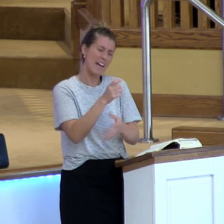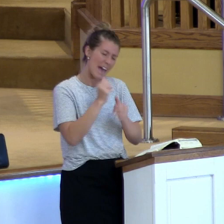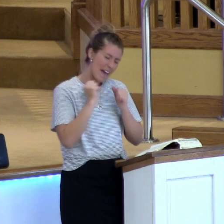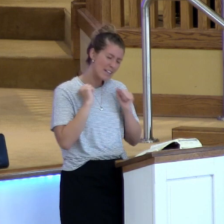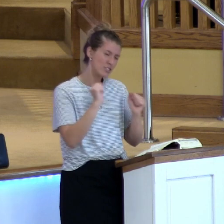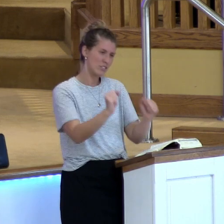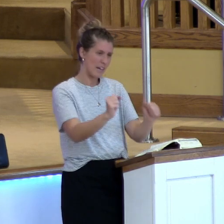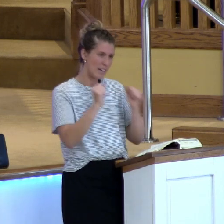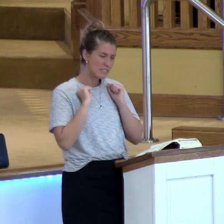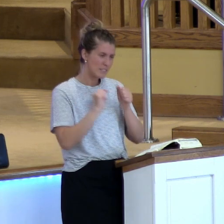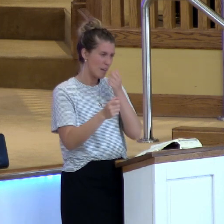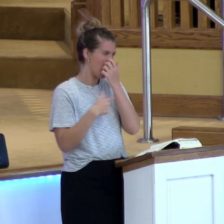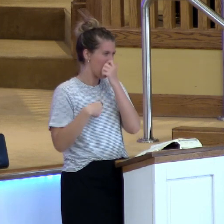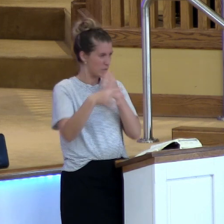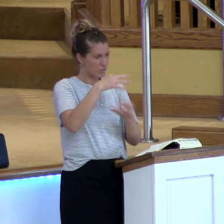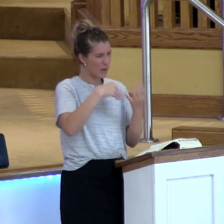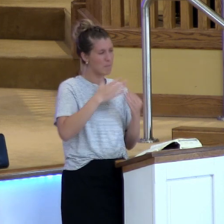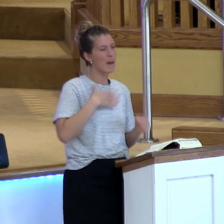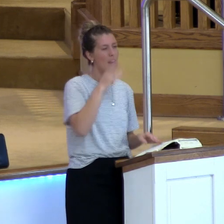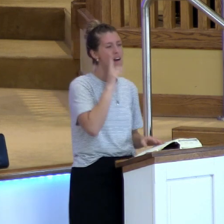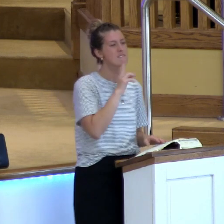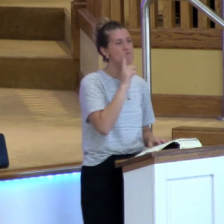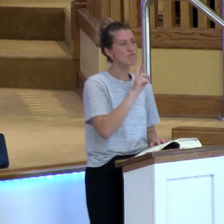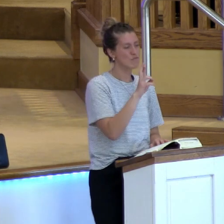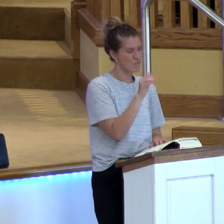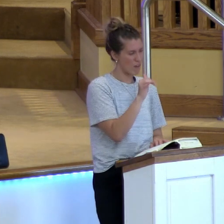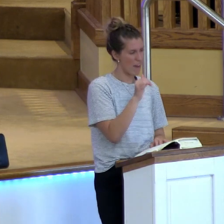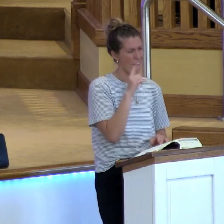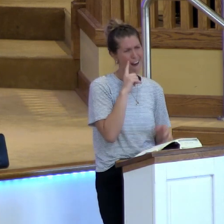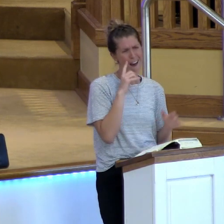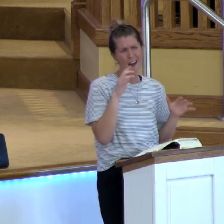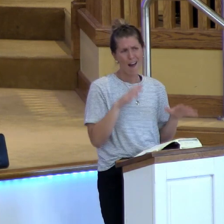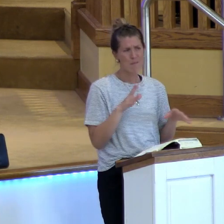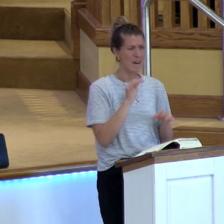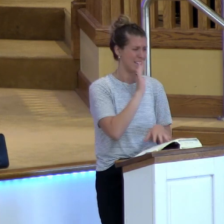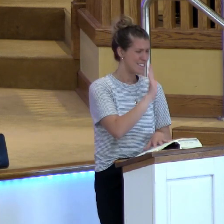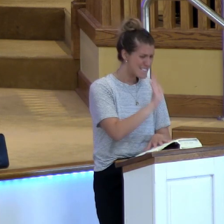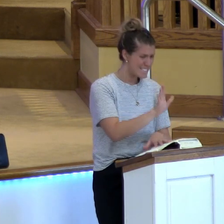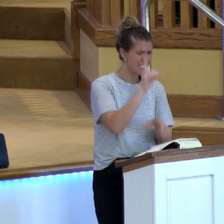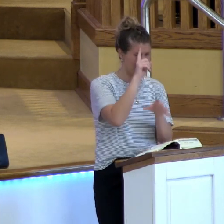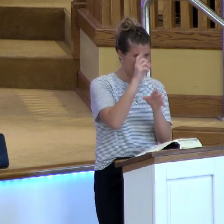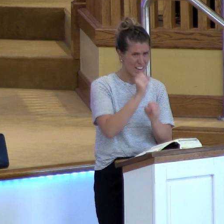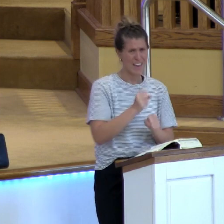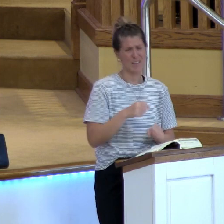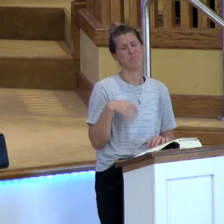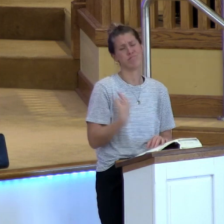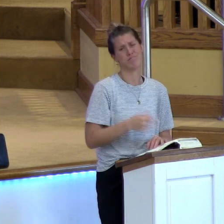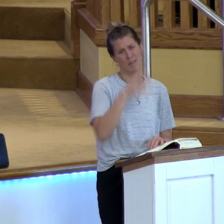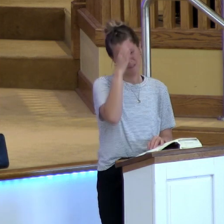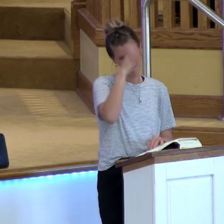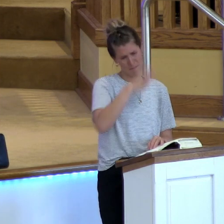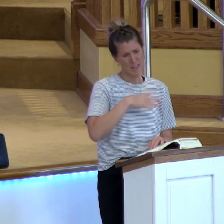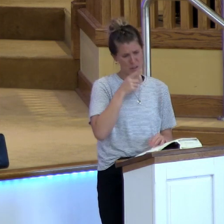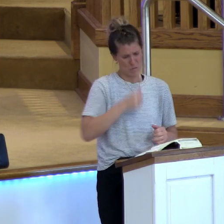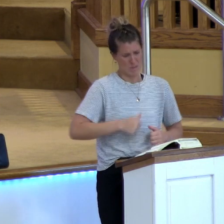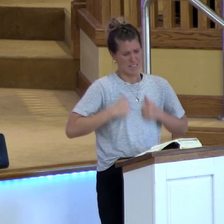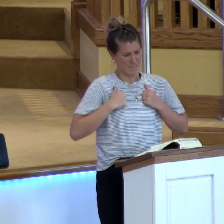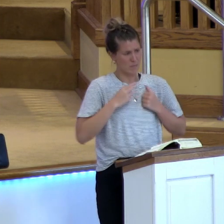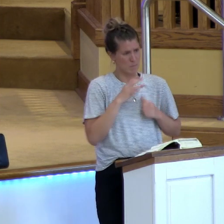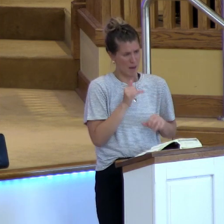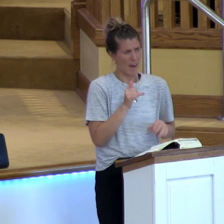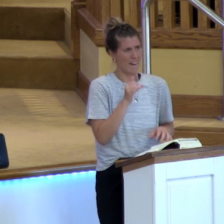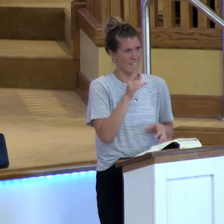it. I get around my Uncle Ray, and I'm always mesmerized by his faith, man. The man is just, you talk about a man that lives by faith. My Uncle